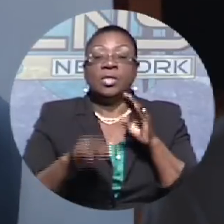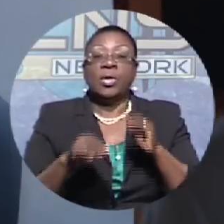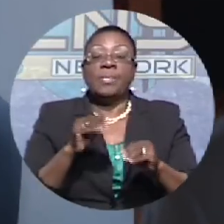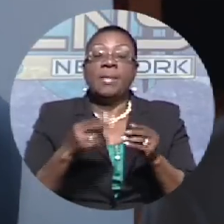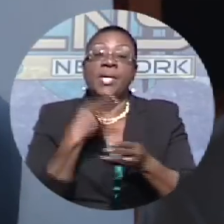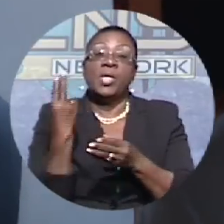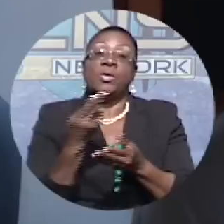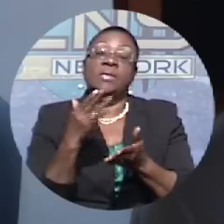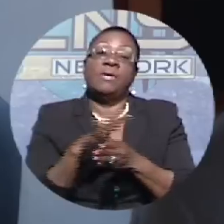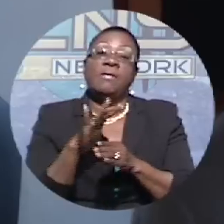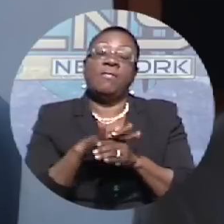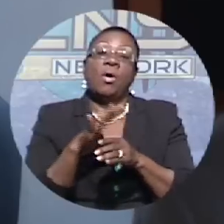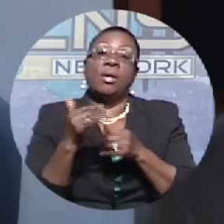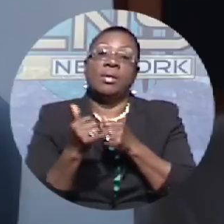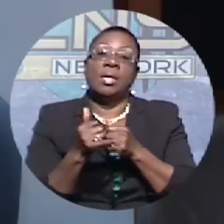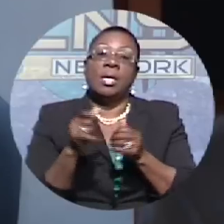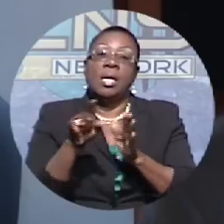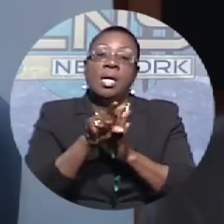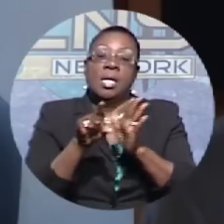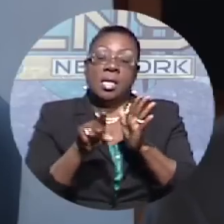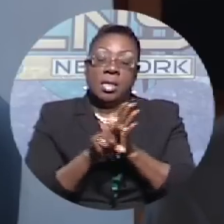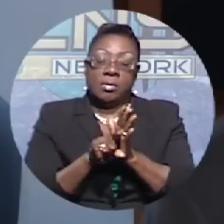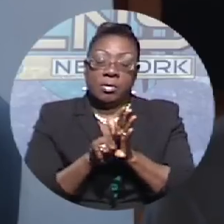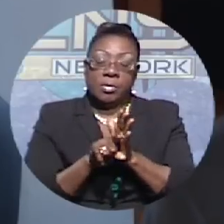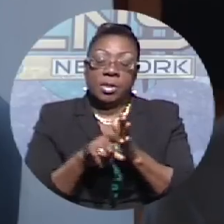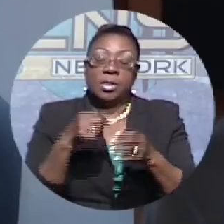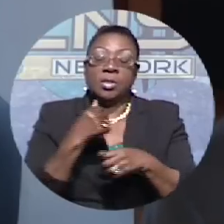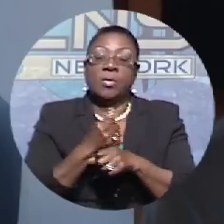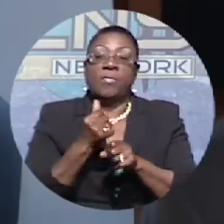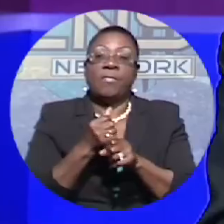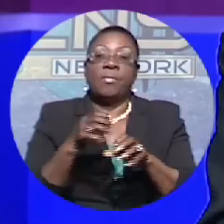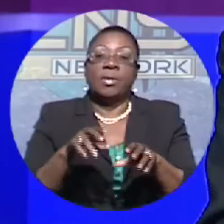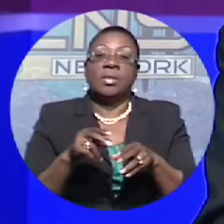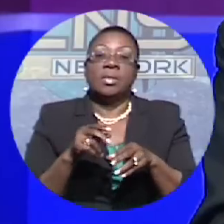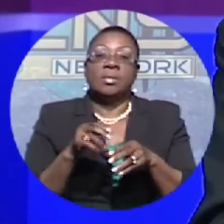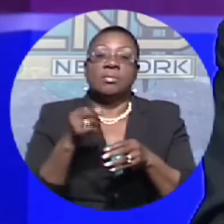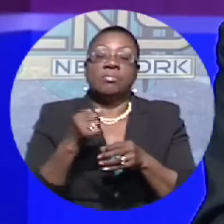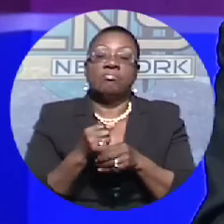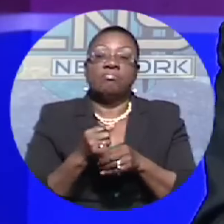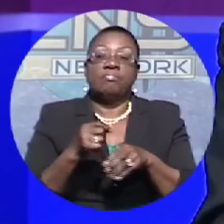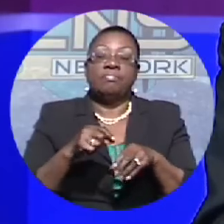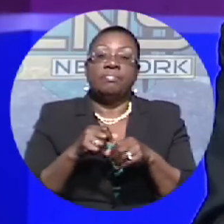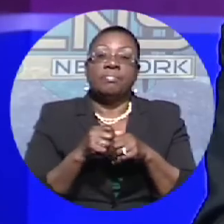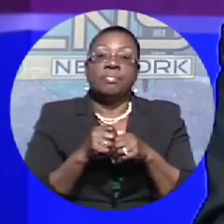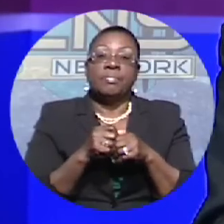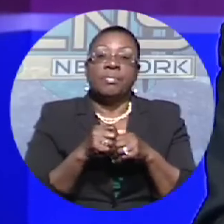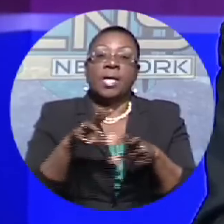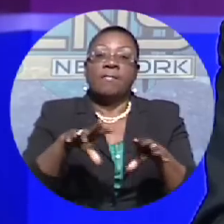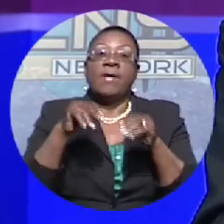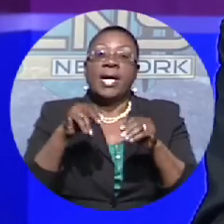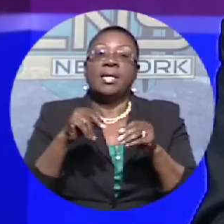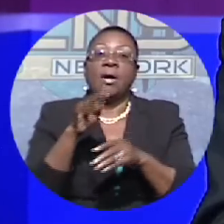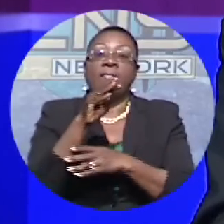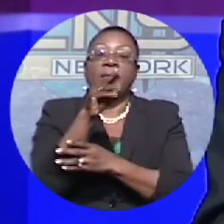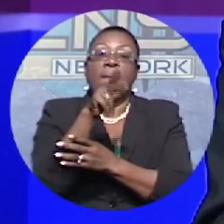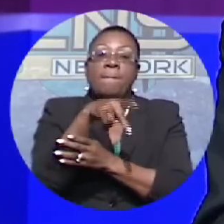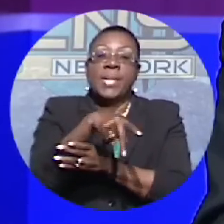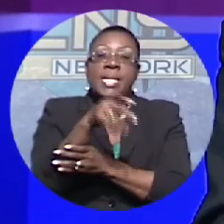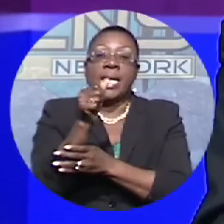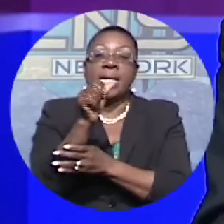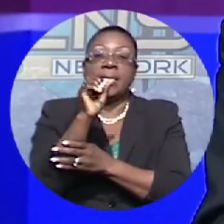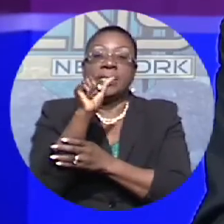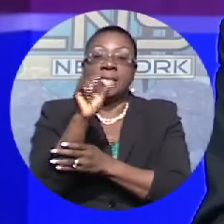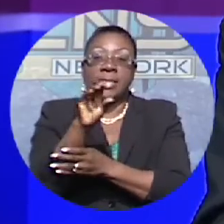a pathway to citizenship for foundlings. Founder of the PACE program, Andrea Archer, is looking